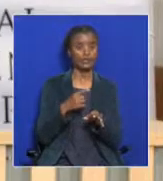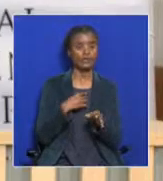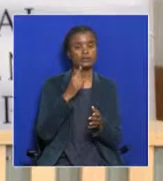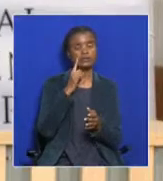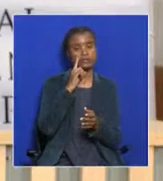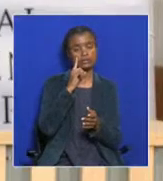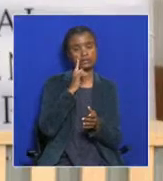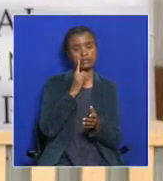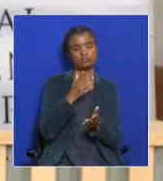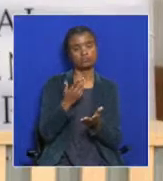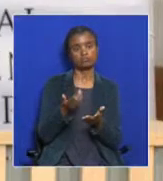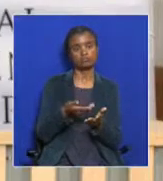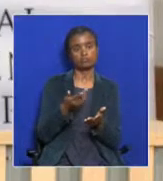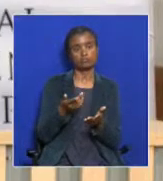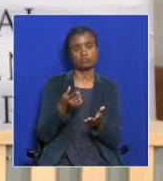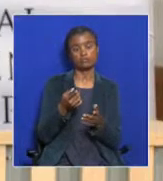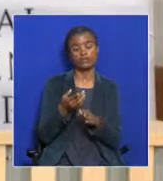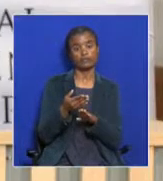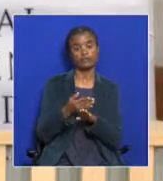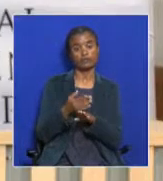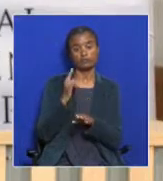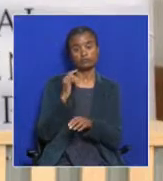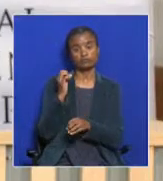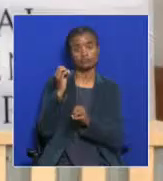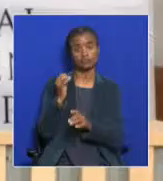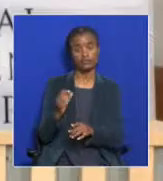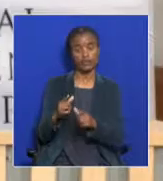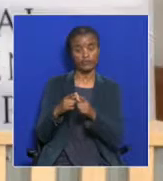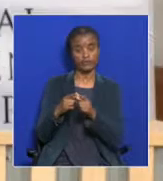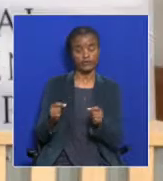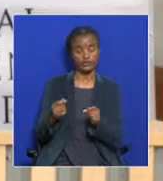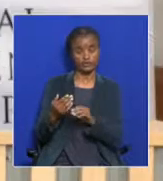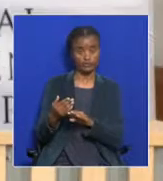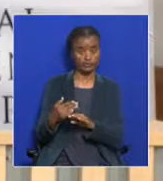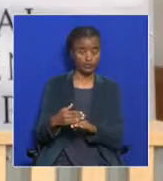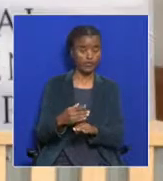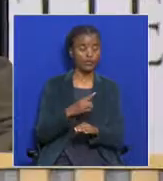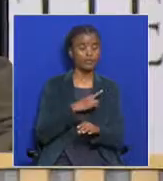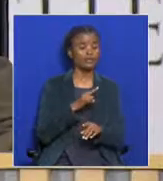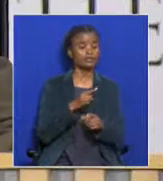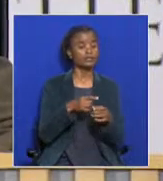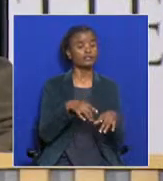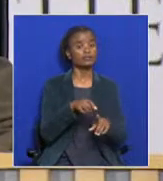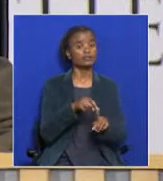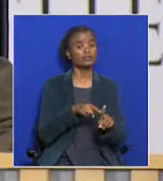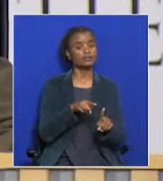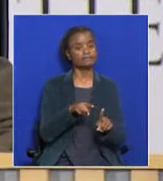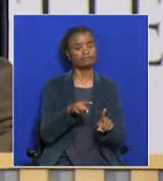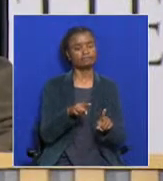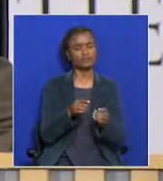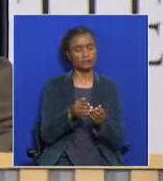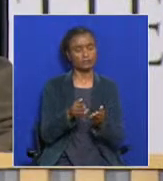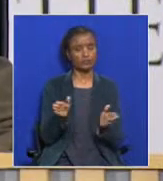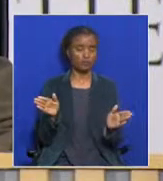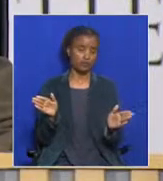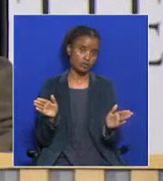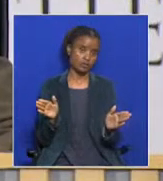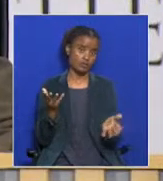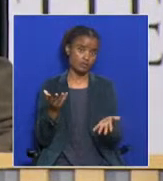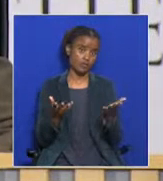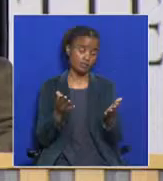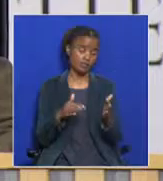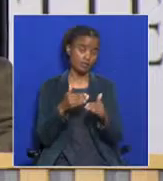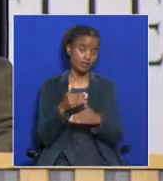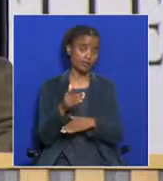finish your testimony. But I think the Chair's invitation is broader. If after you leave, you have other